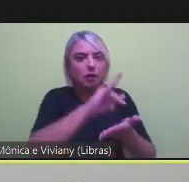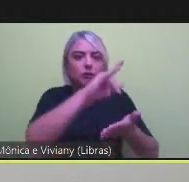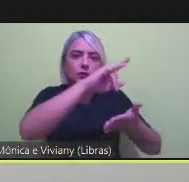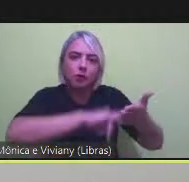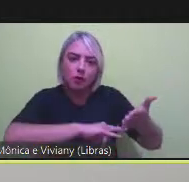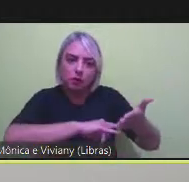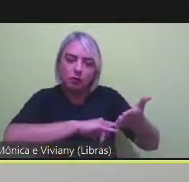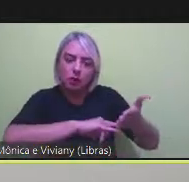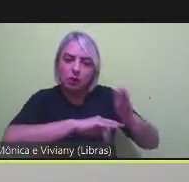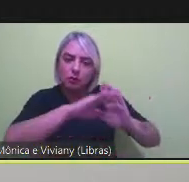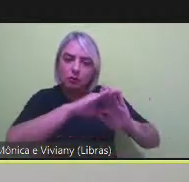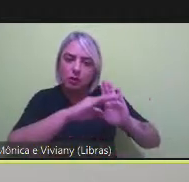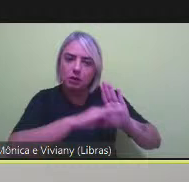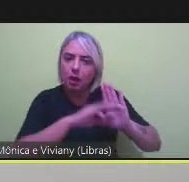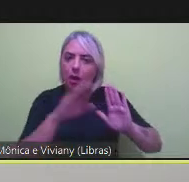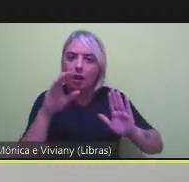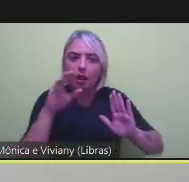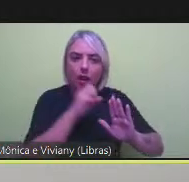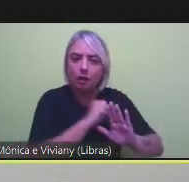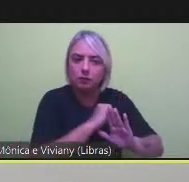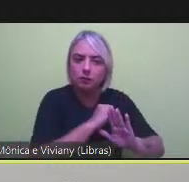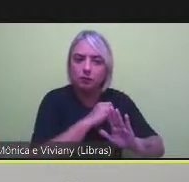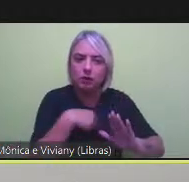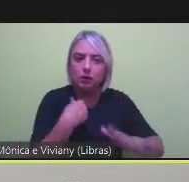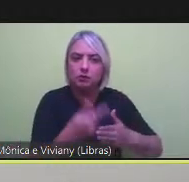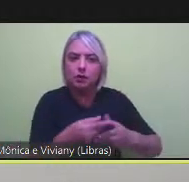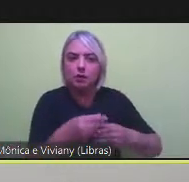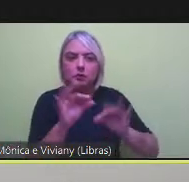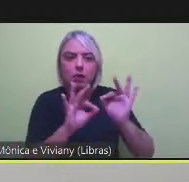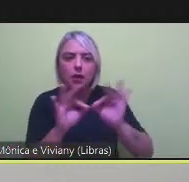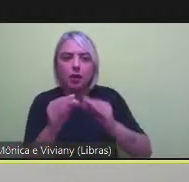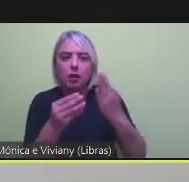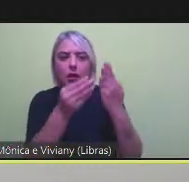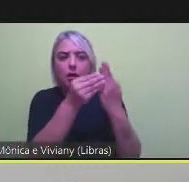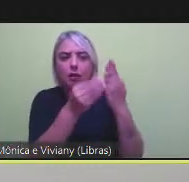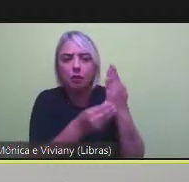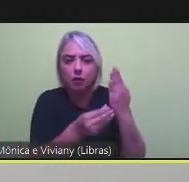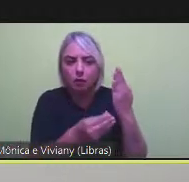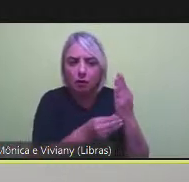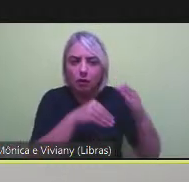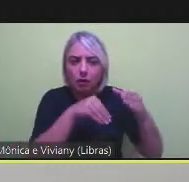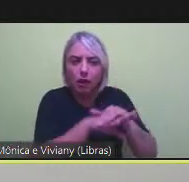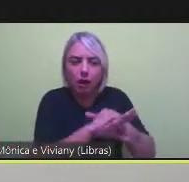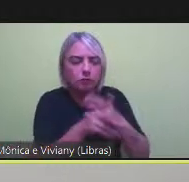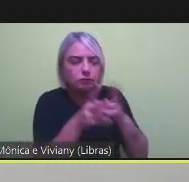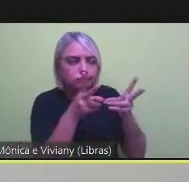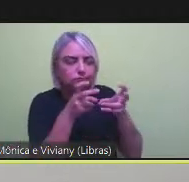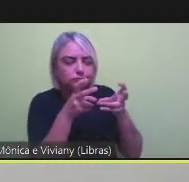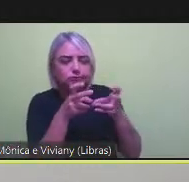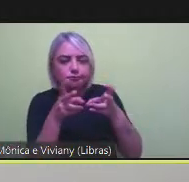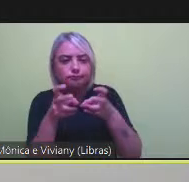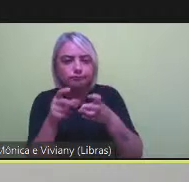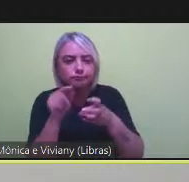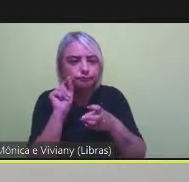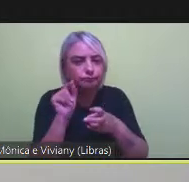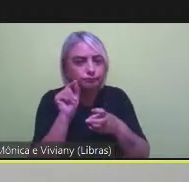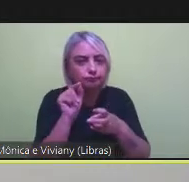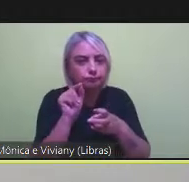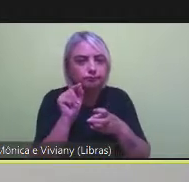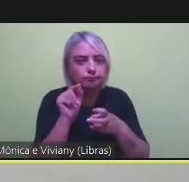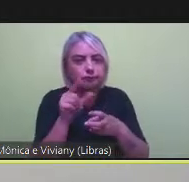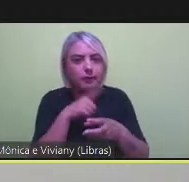when there is a documentation of the program, immediately we will model this book and we observe